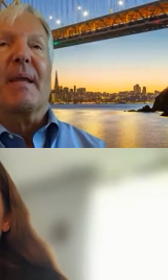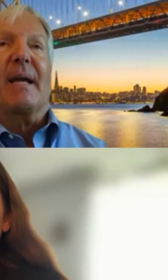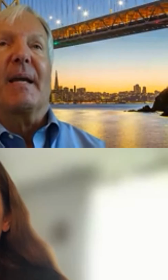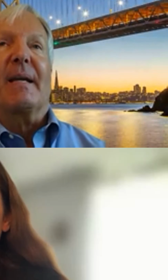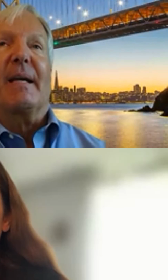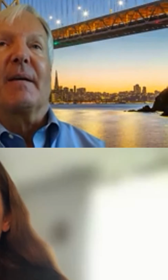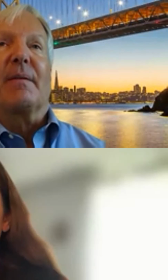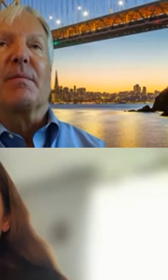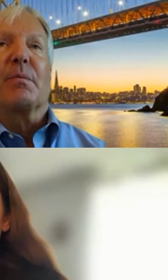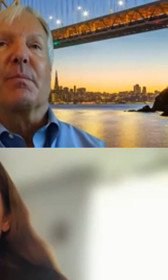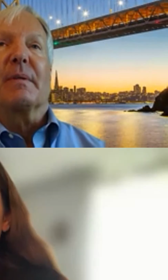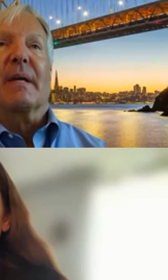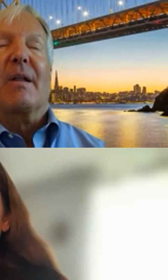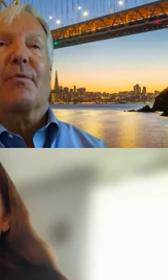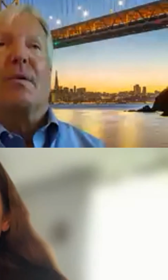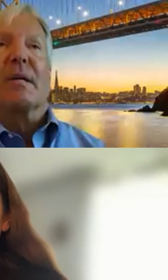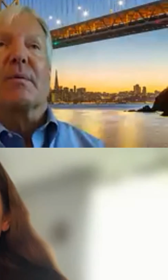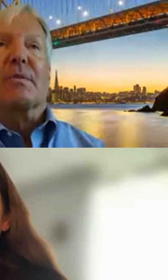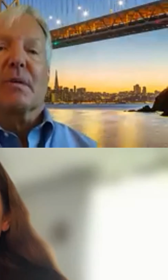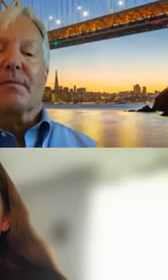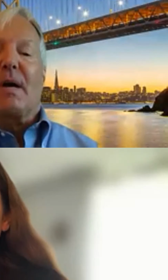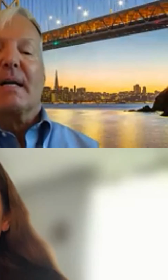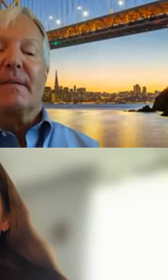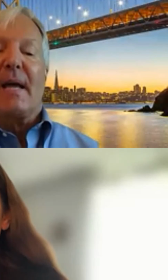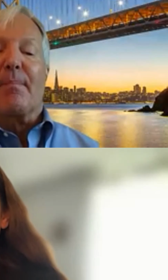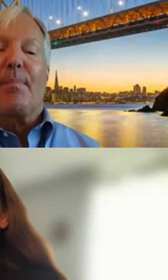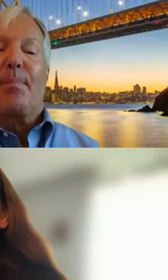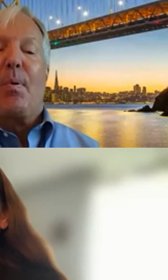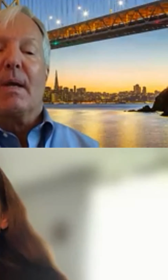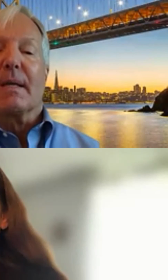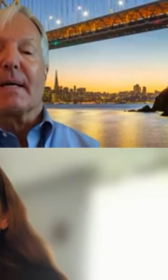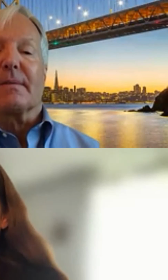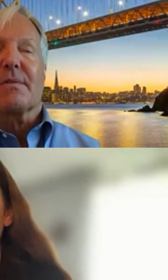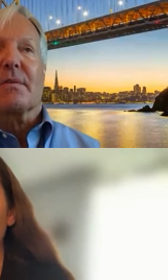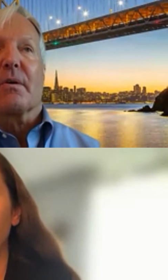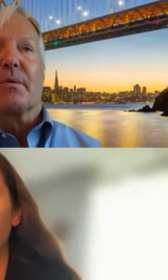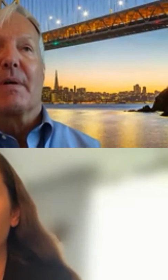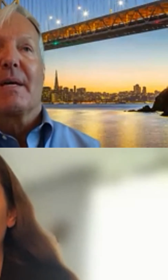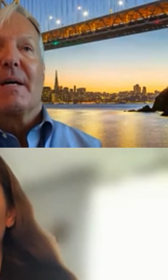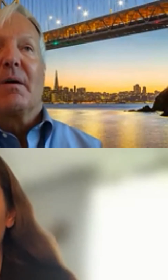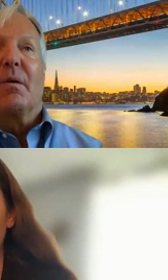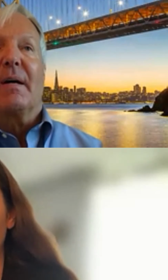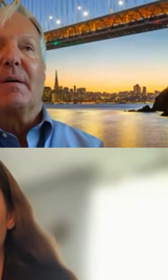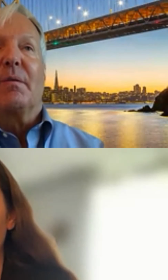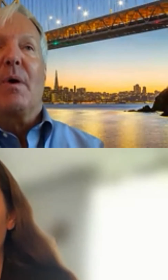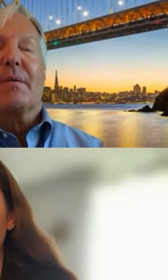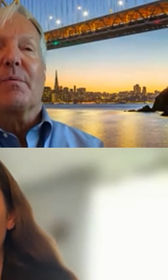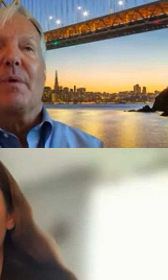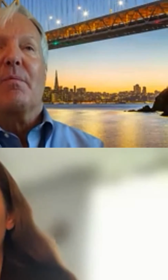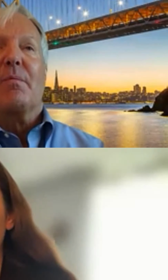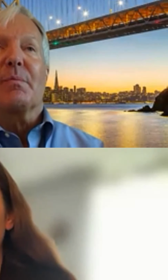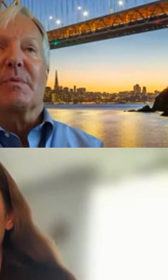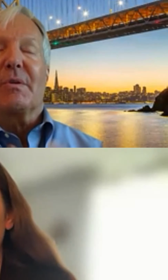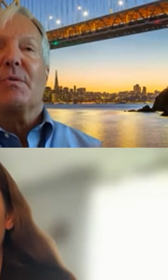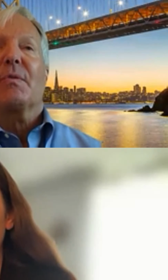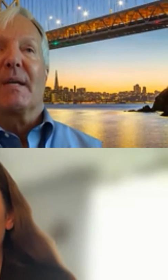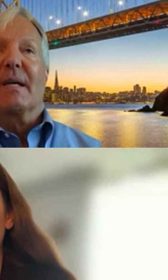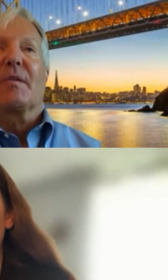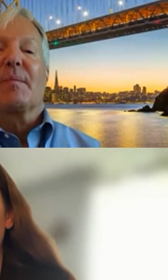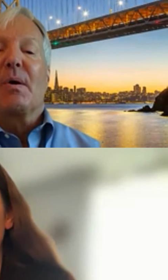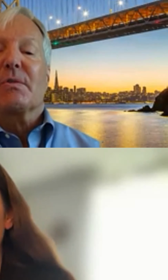And in California, we're sort of not in that point yet. So what do